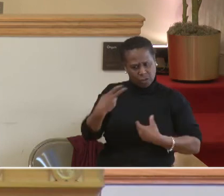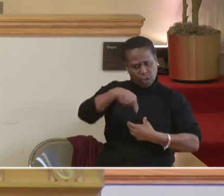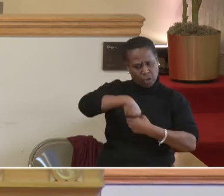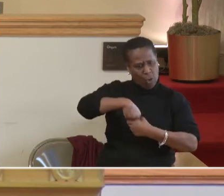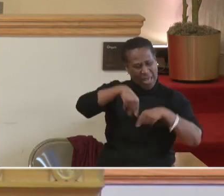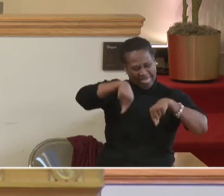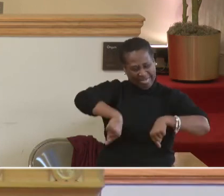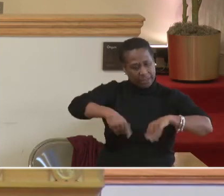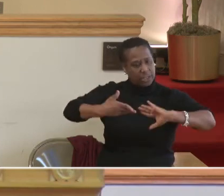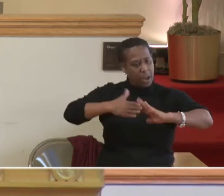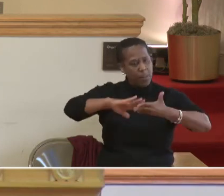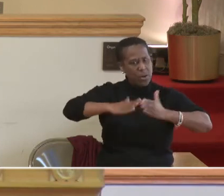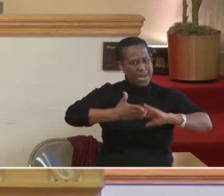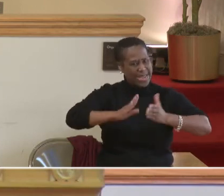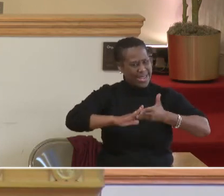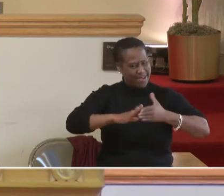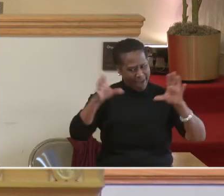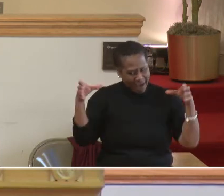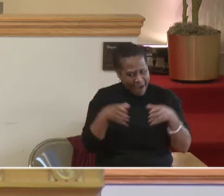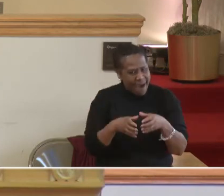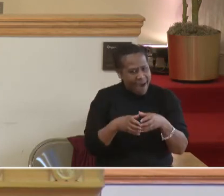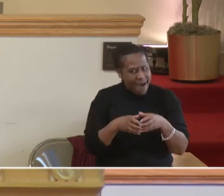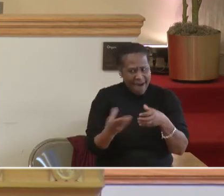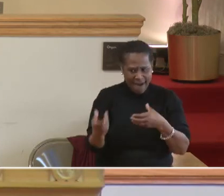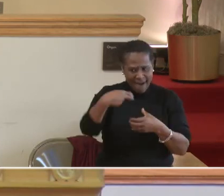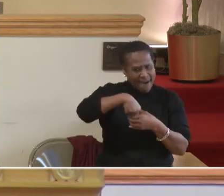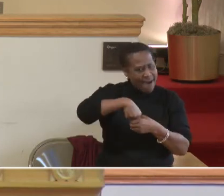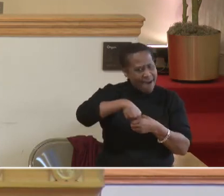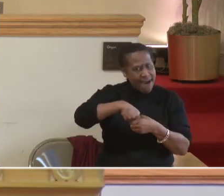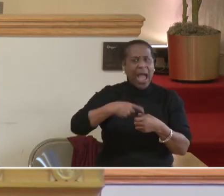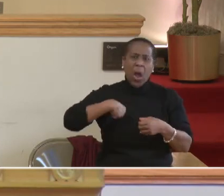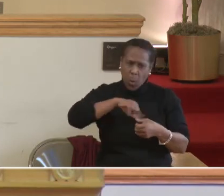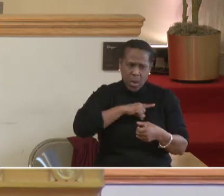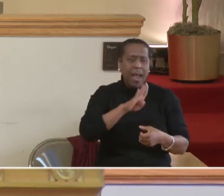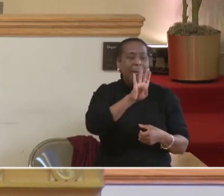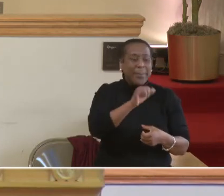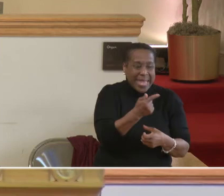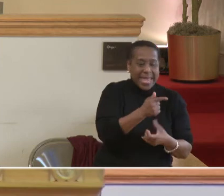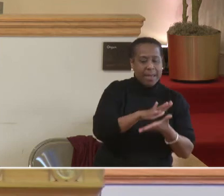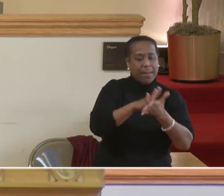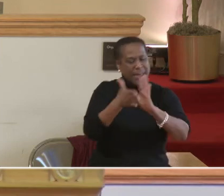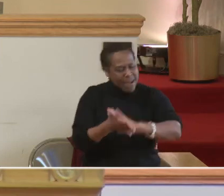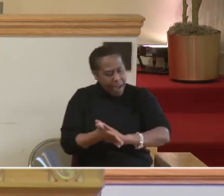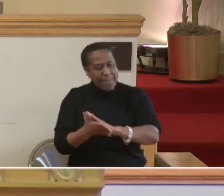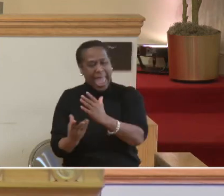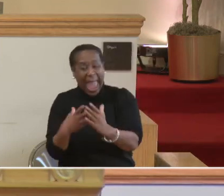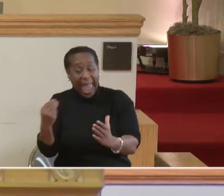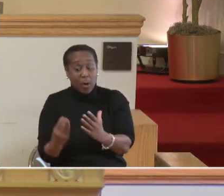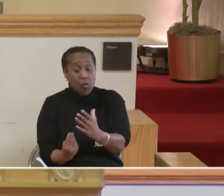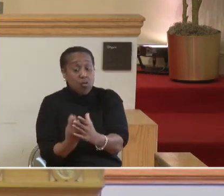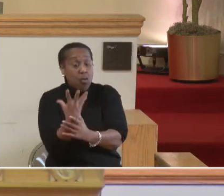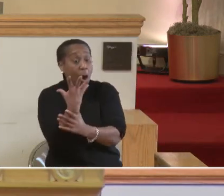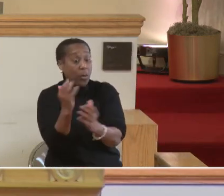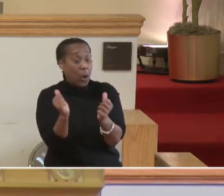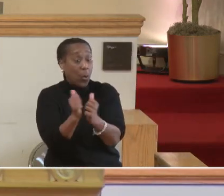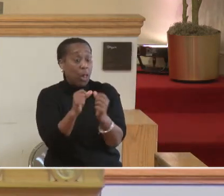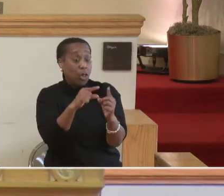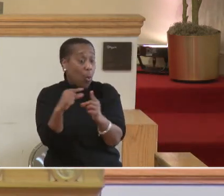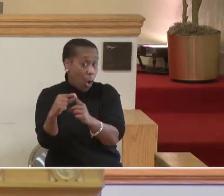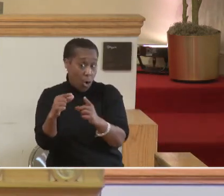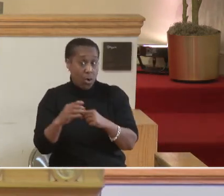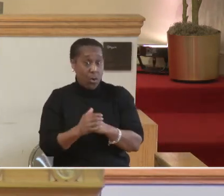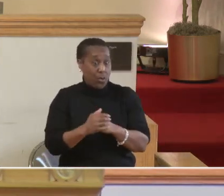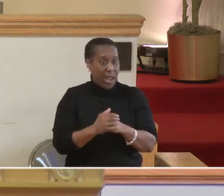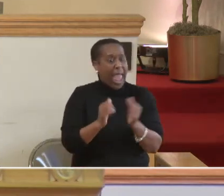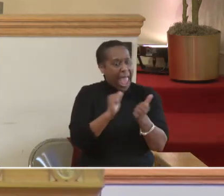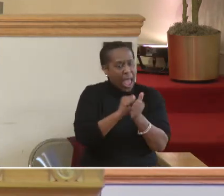community where we are being and becoming and growing in the word and